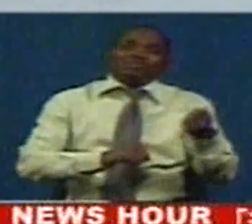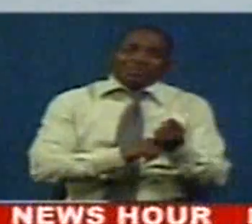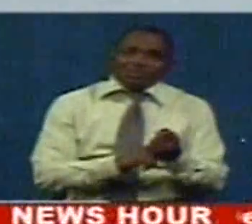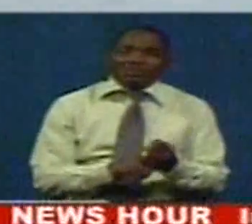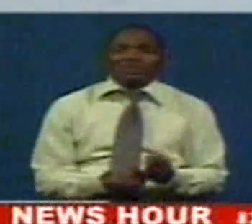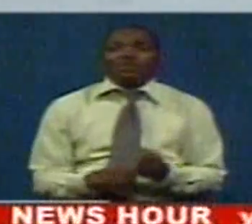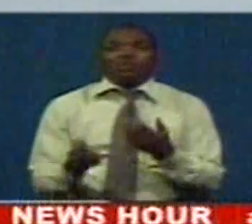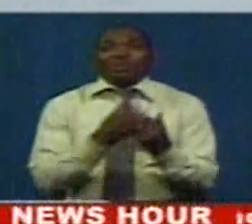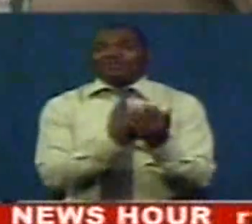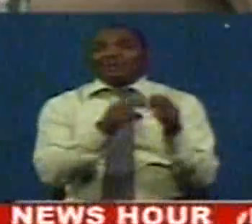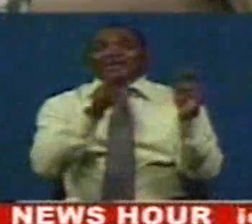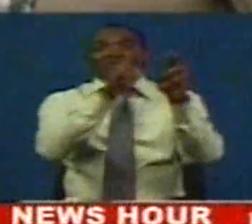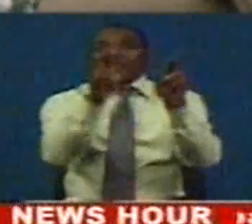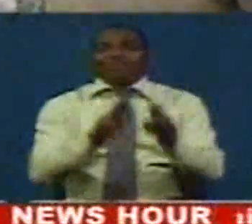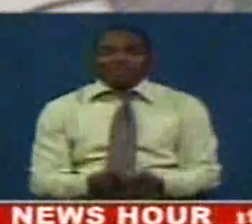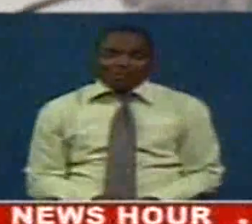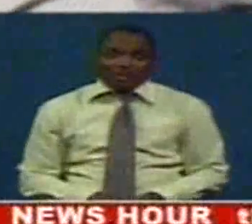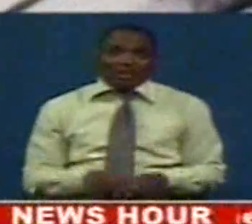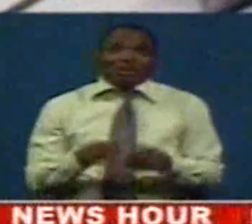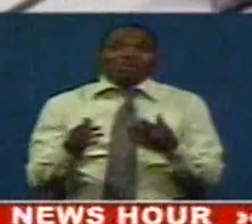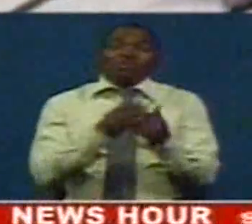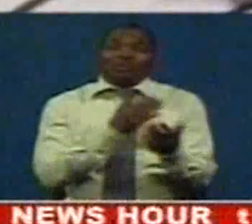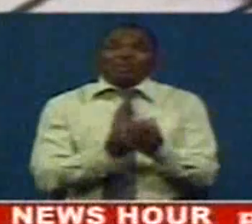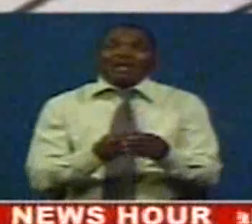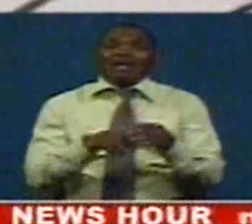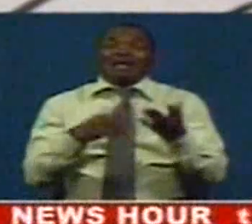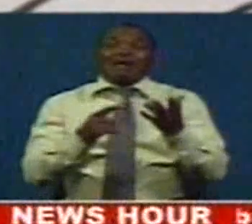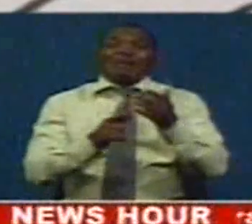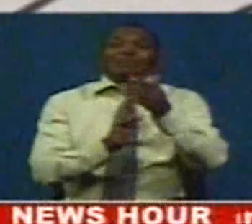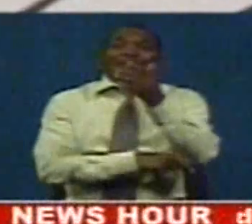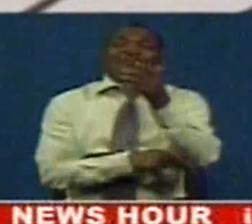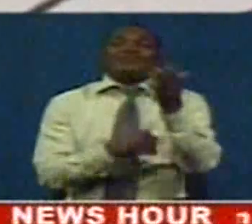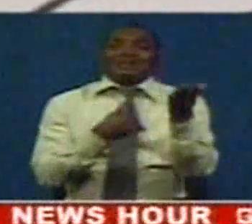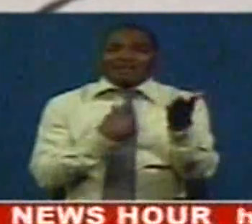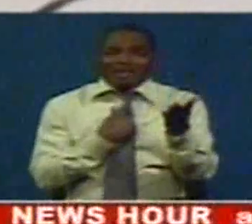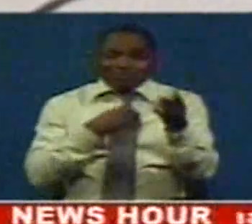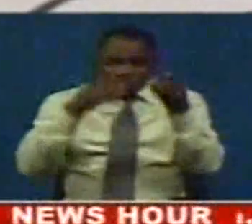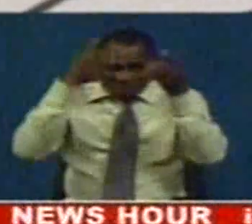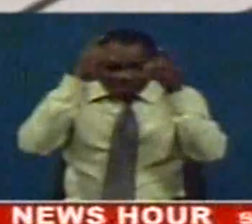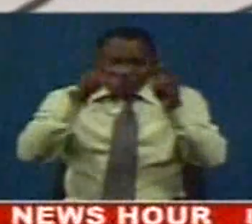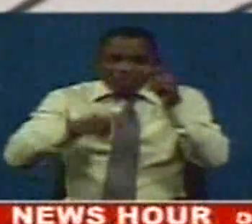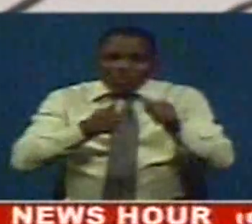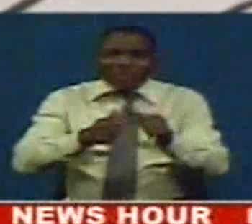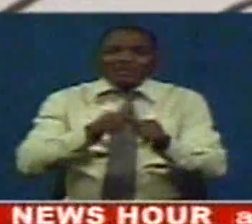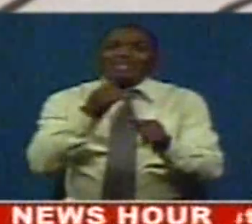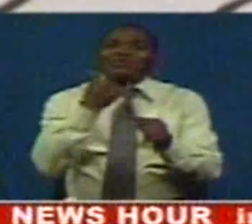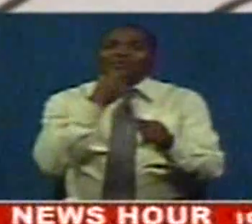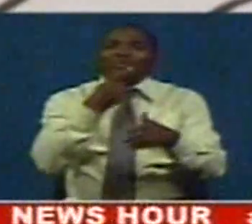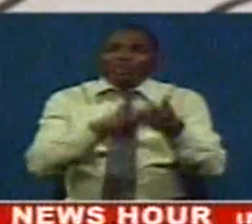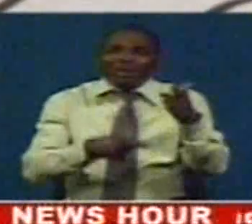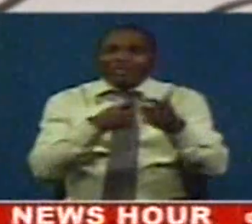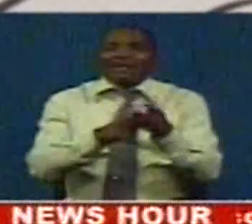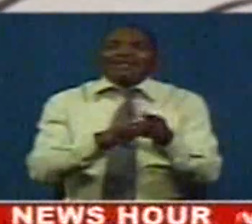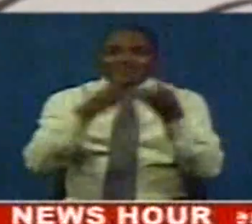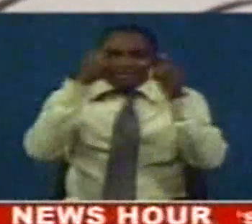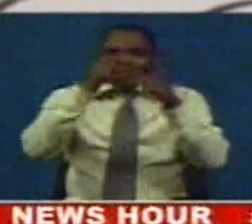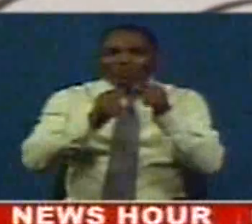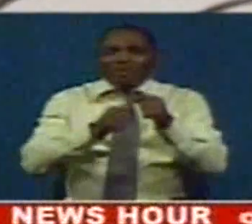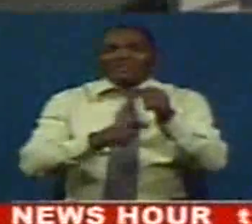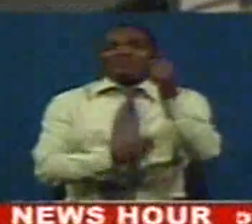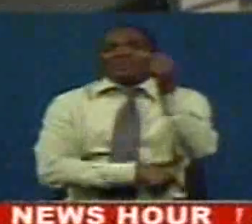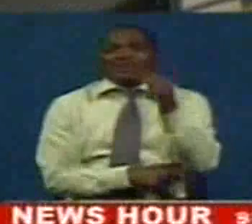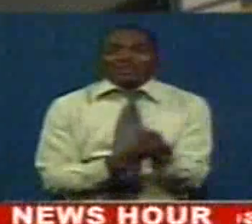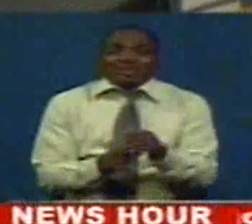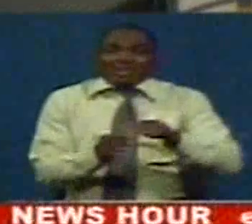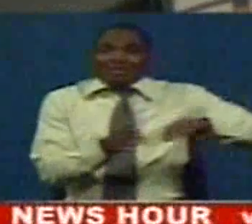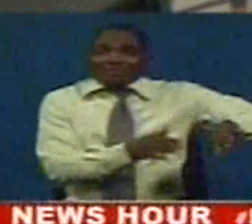that you come out with. So whatever punishment will depend on the type of charges that we bring against these people.